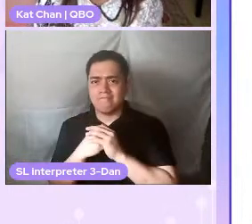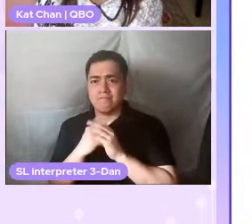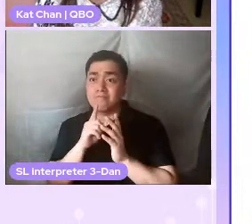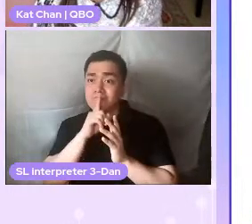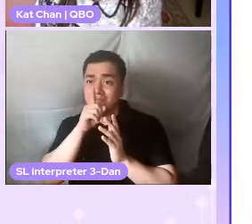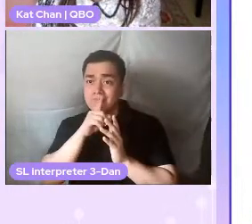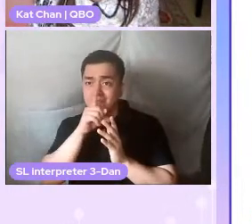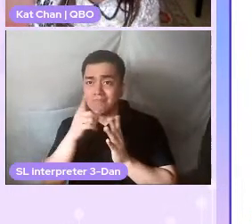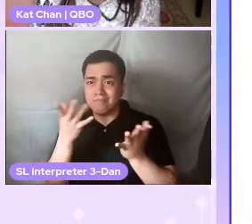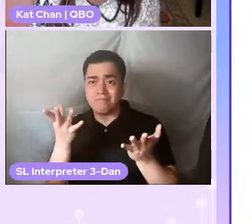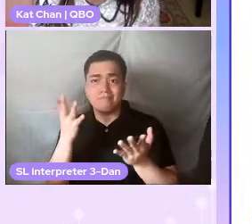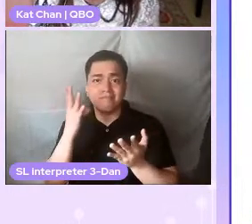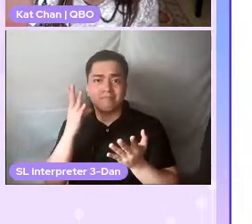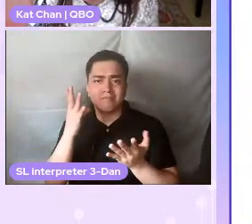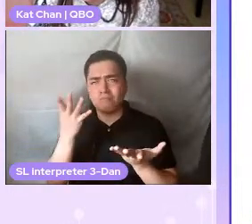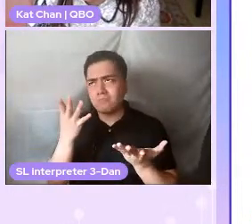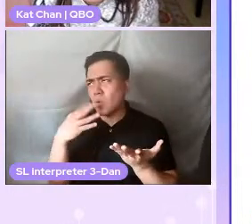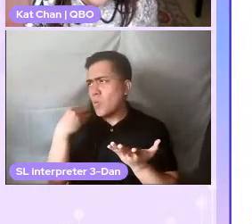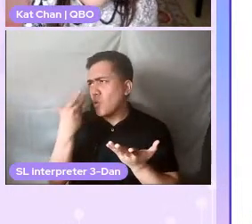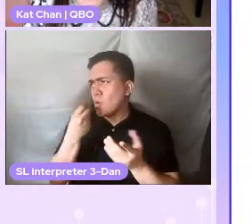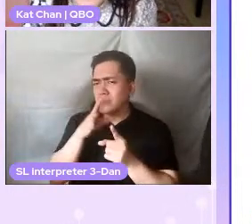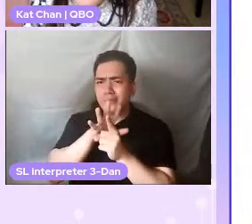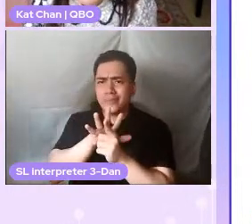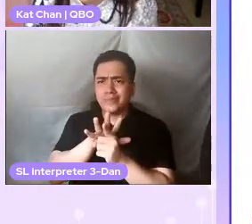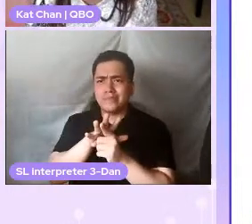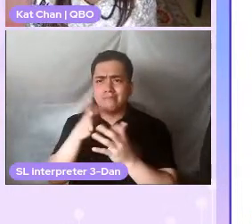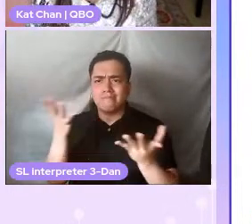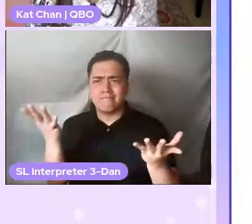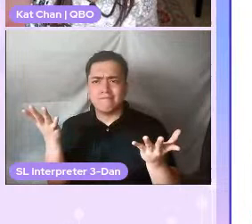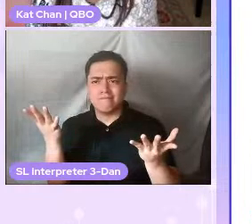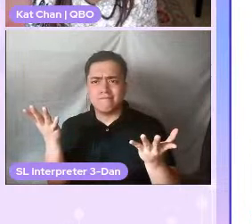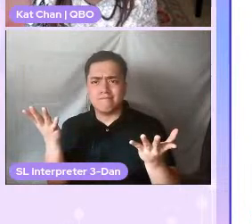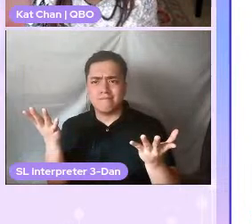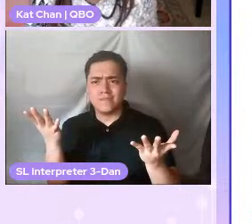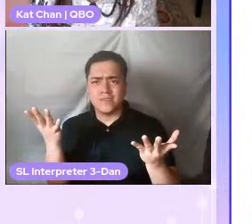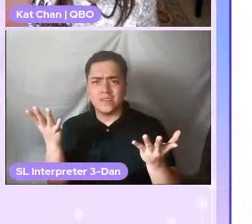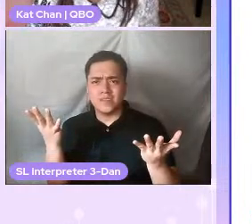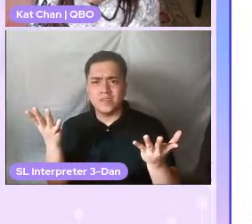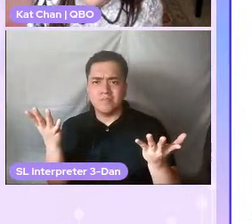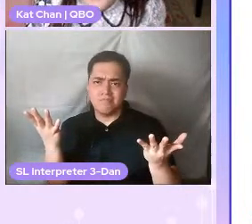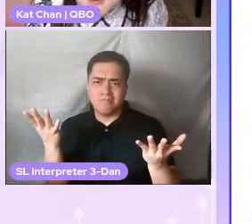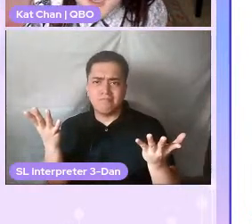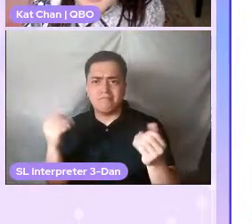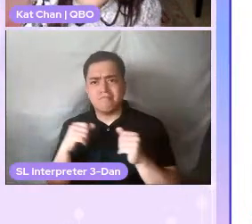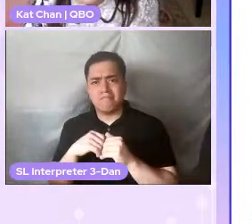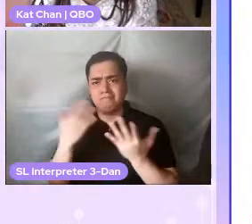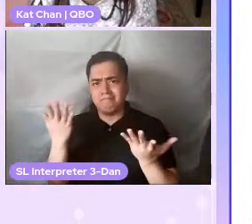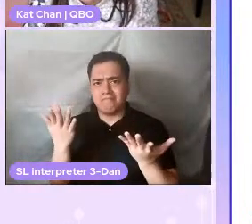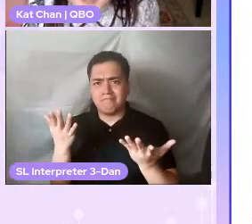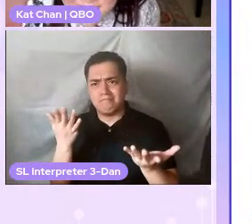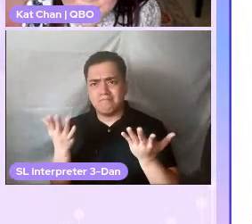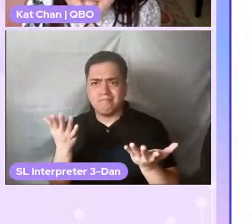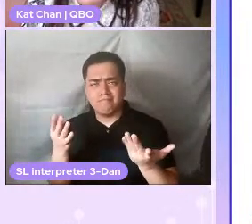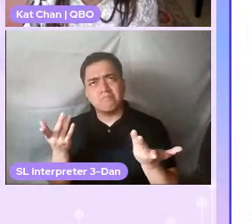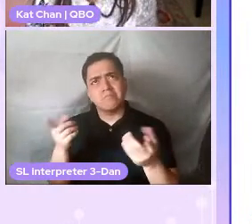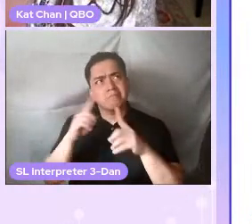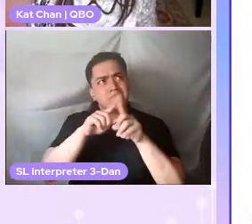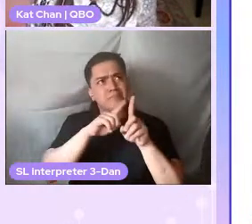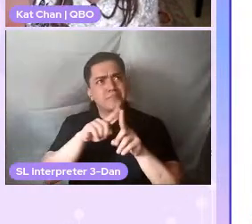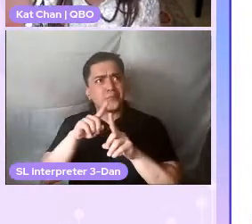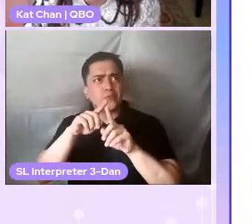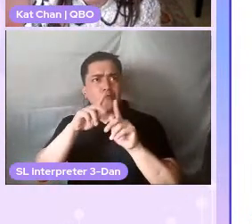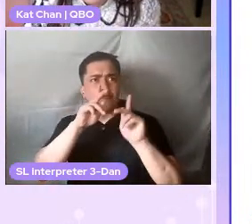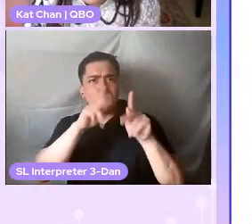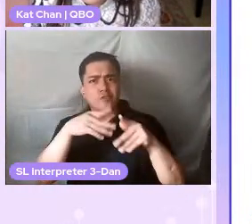Pag nag-isip kayo na sino ba yung sikat, right, sa tech startups, like it's, I don't know, you might say Elon Musk or you might say Steve Jobs,